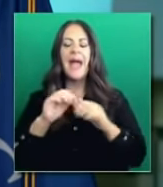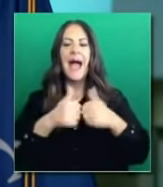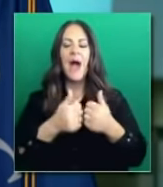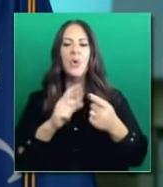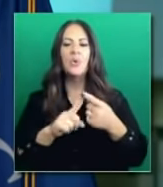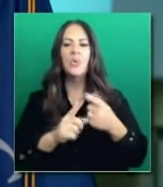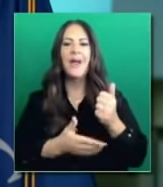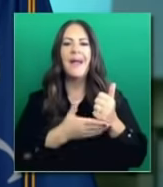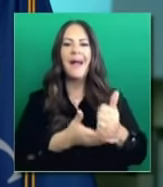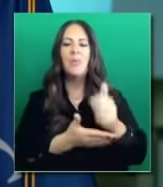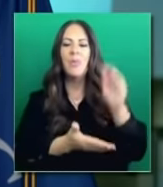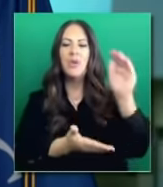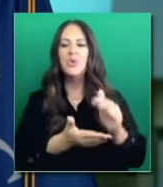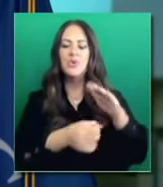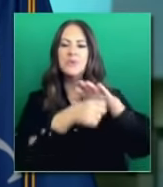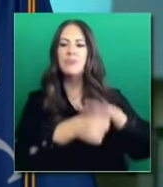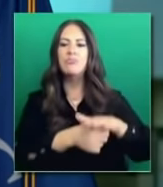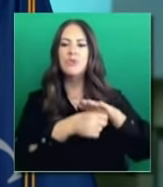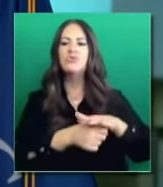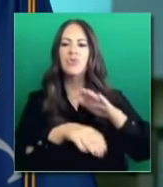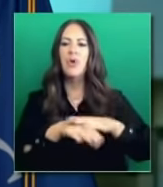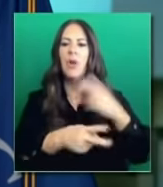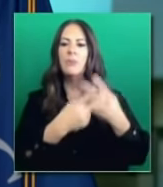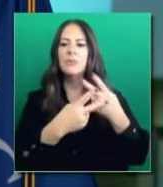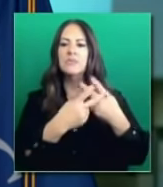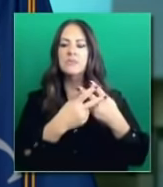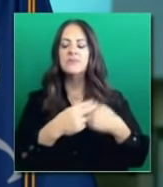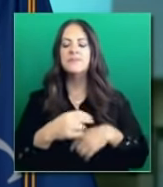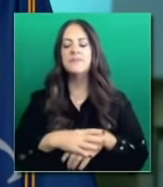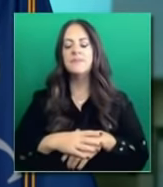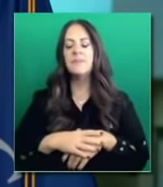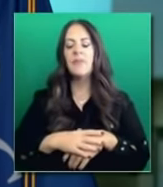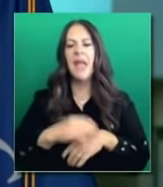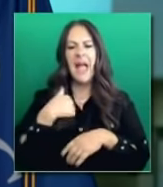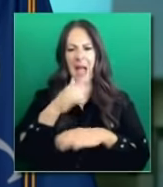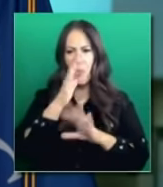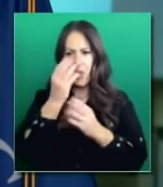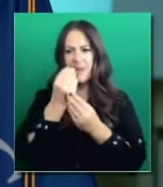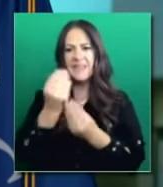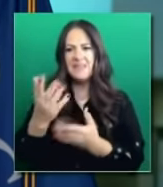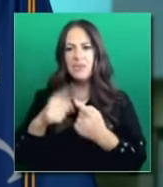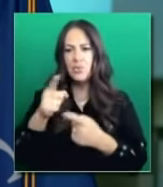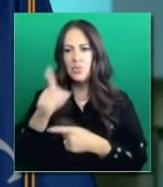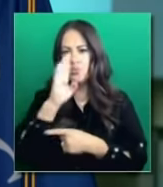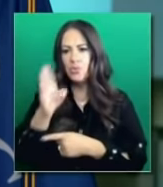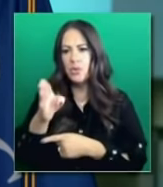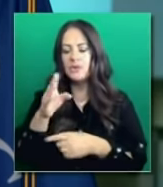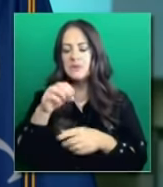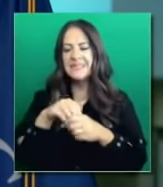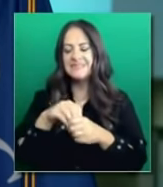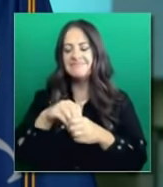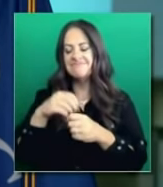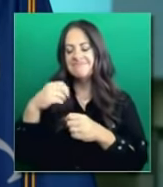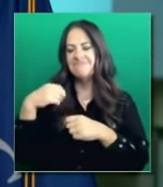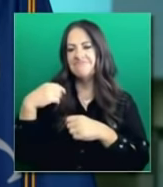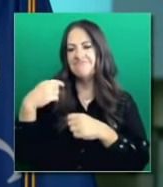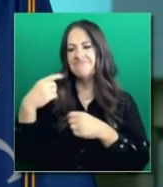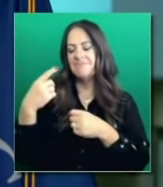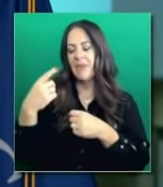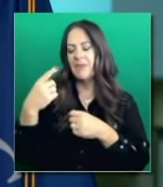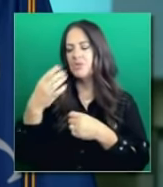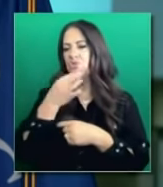I updated folks on the intake. So I will provide all of that to you in an updated manner. Team, I can assure you, as we